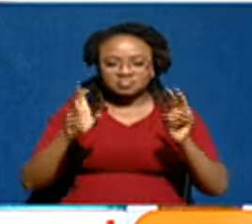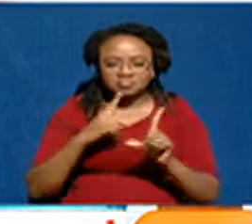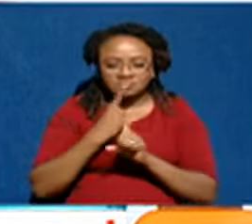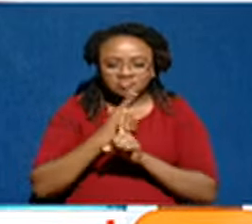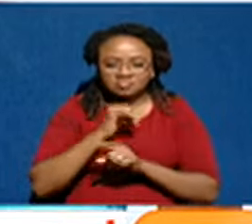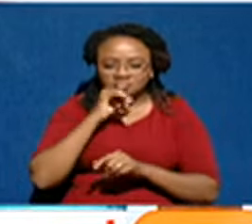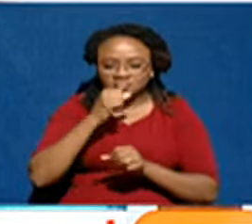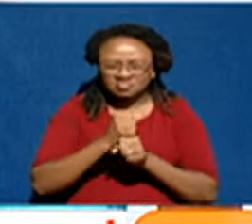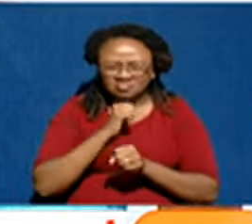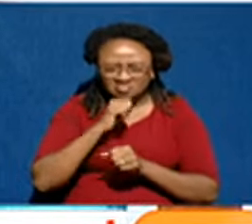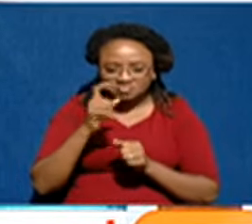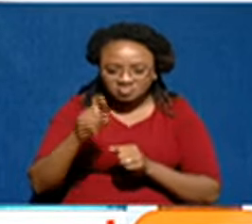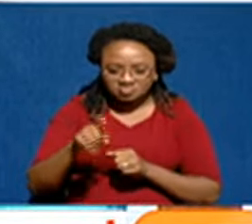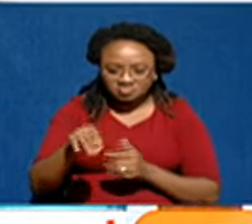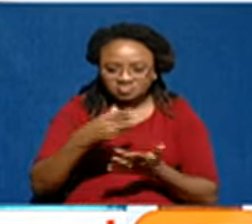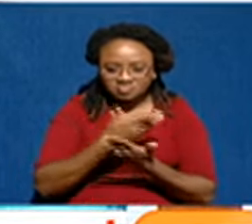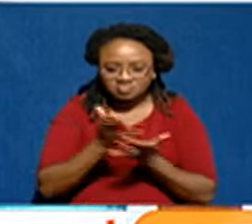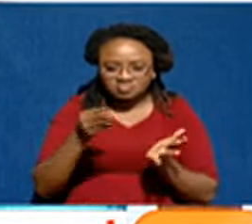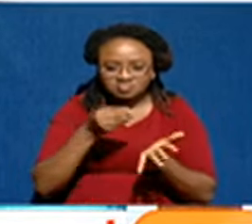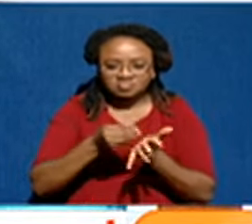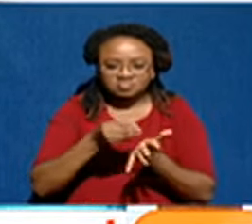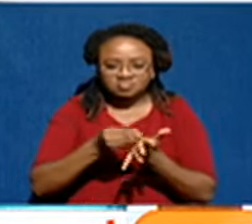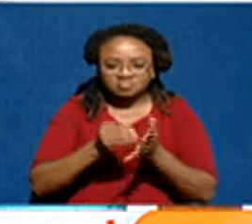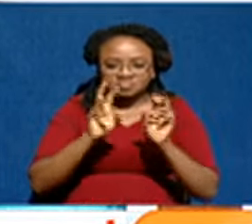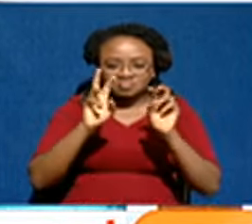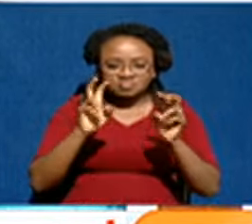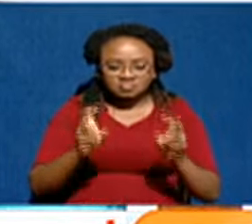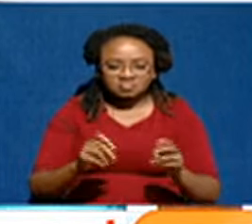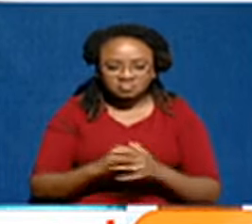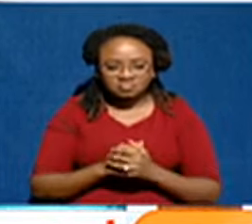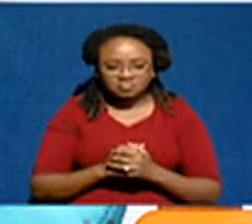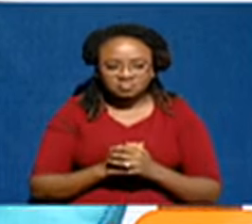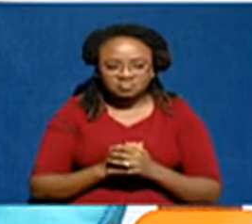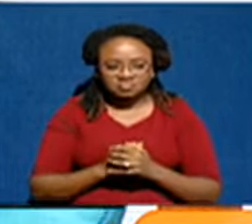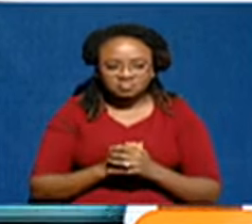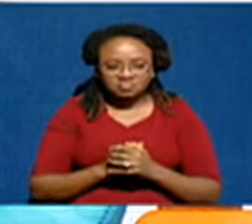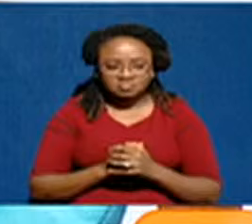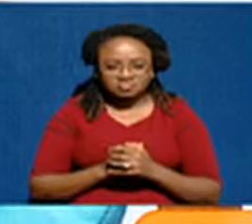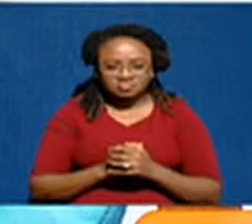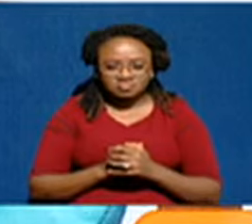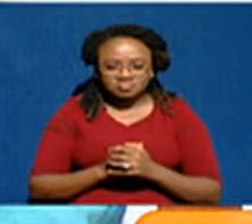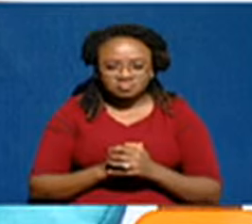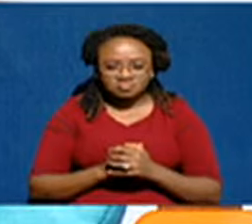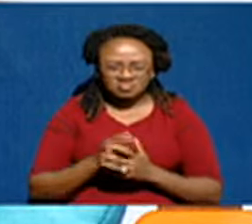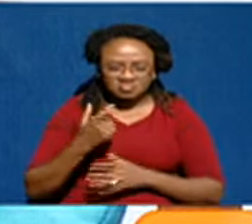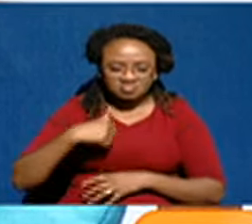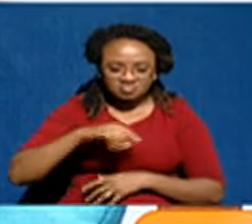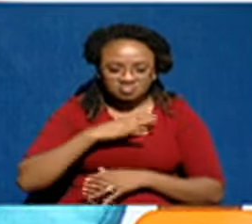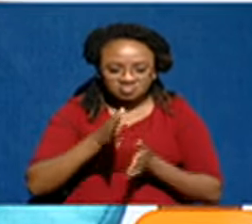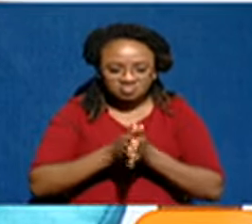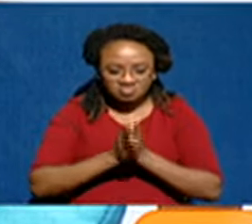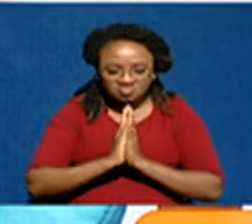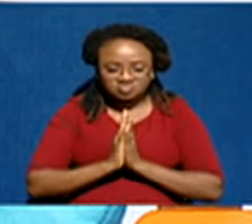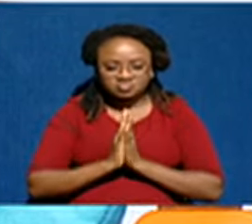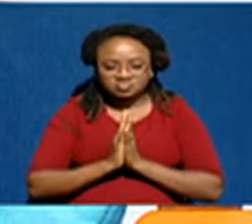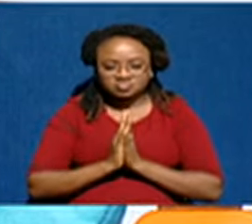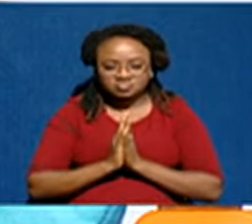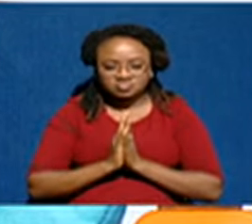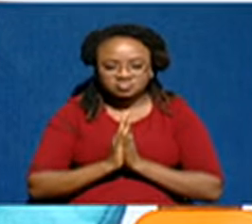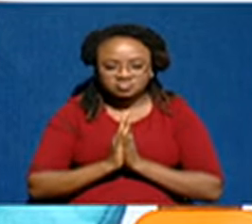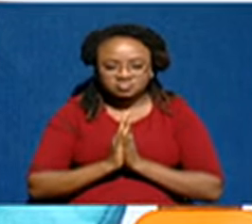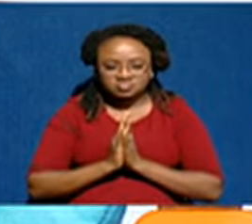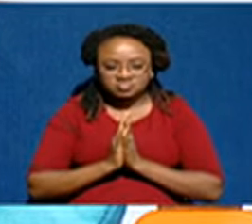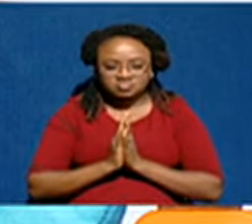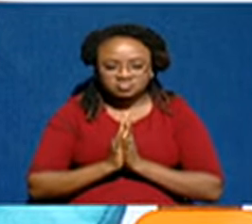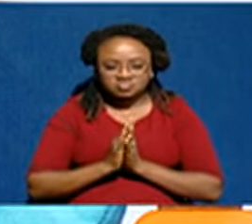any financial issues. It doesn't need a budgetary implication on that. We are asking for a recognition agreement, which is a